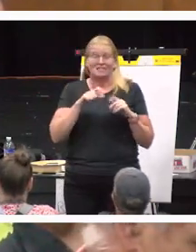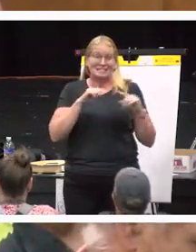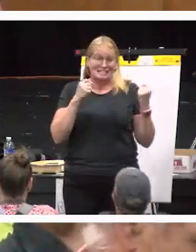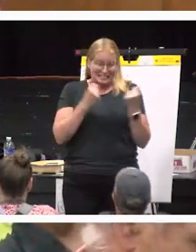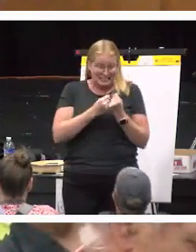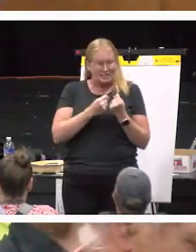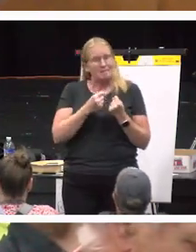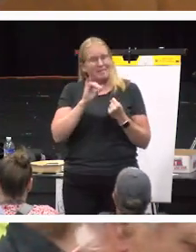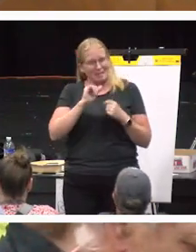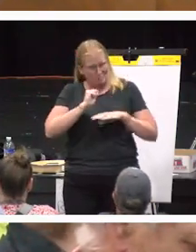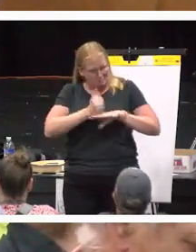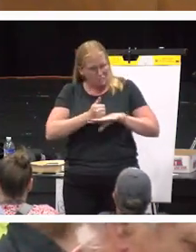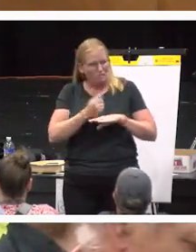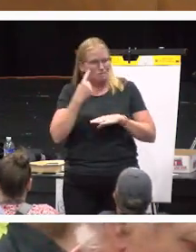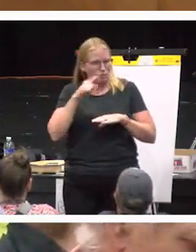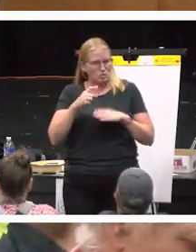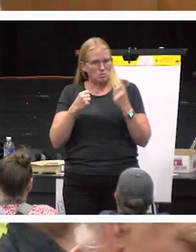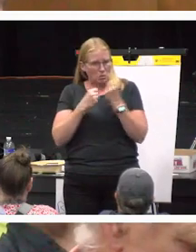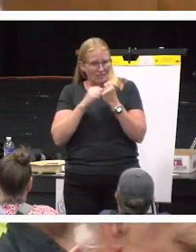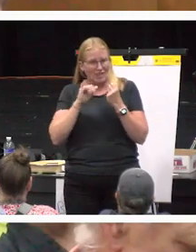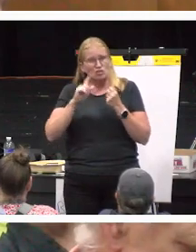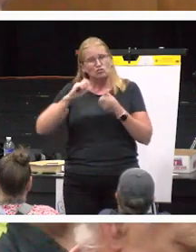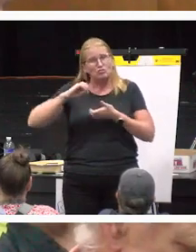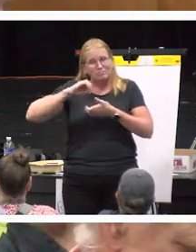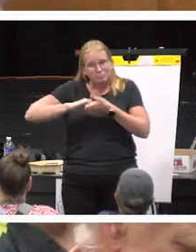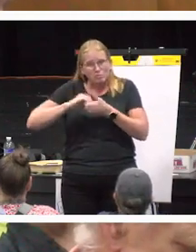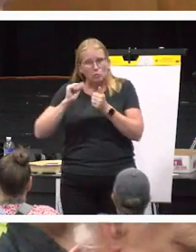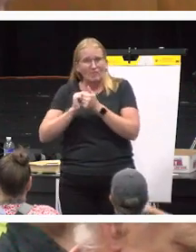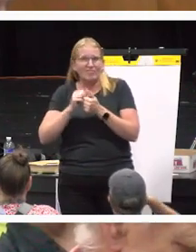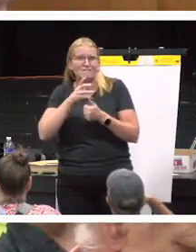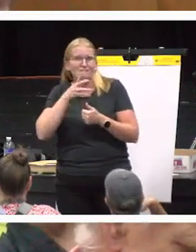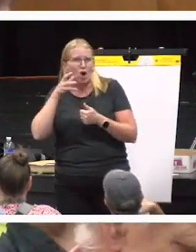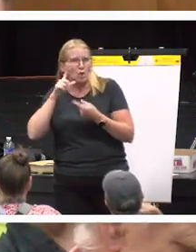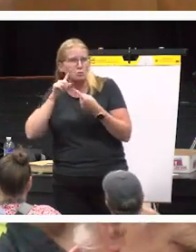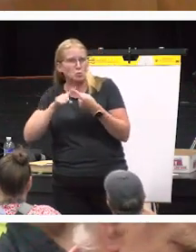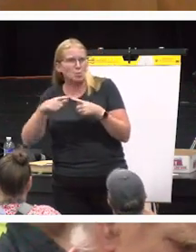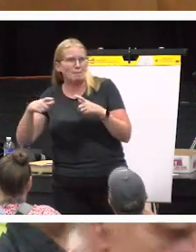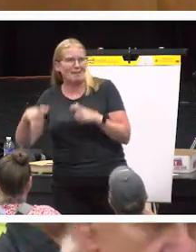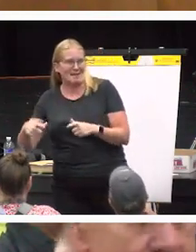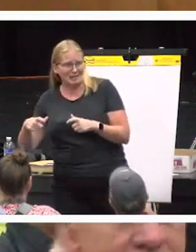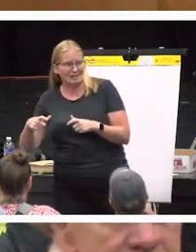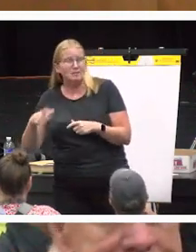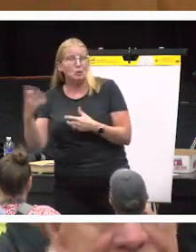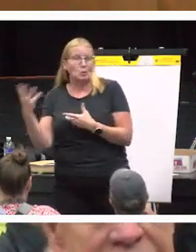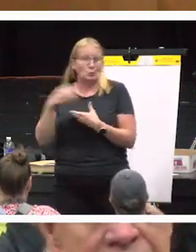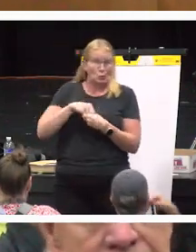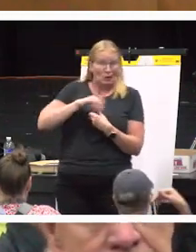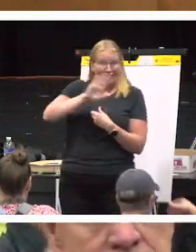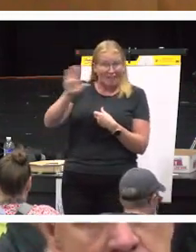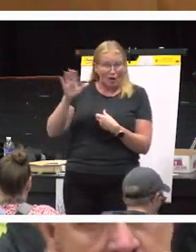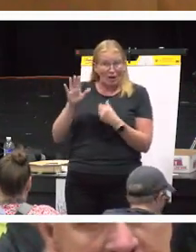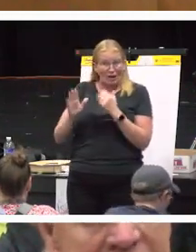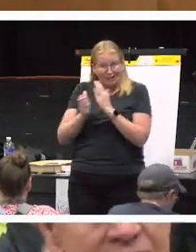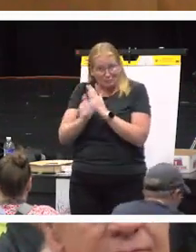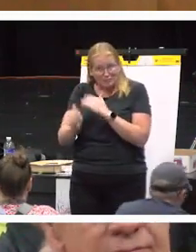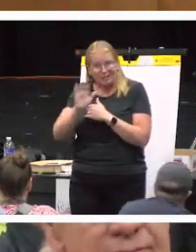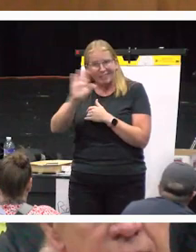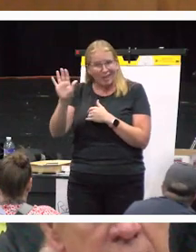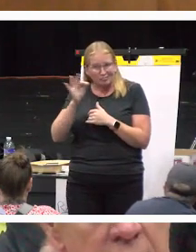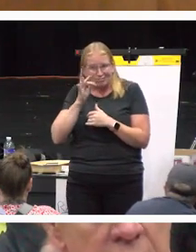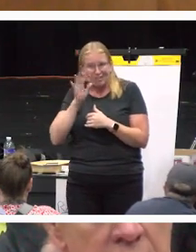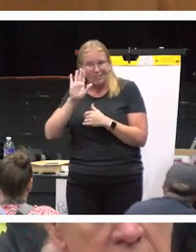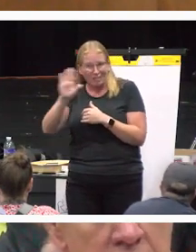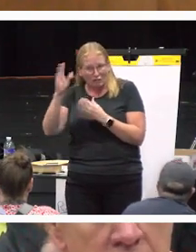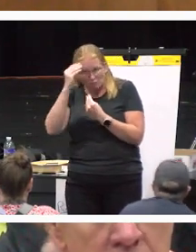in the Montpelier area should liaison with the farm to plate to incorporate their data and expertise into local planning